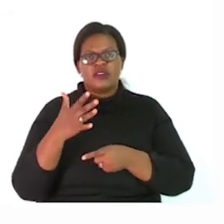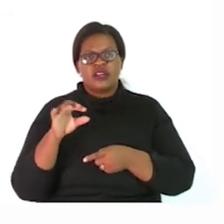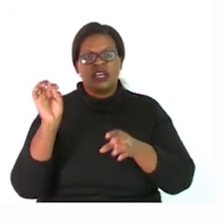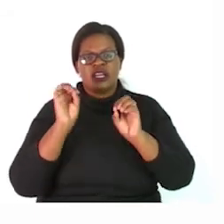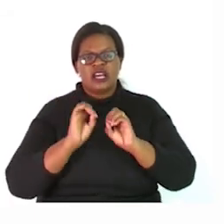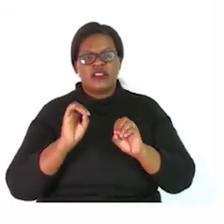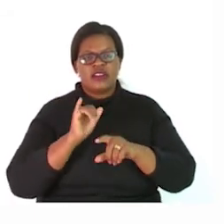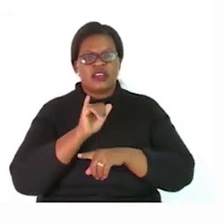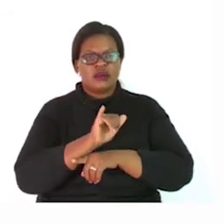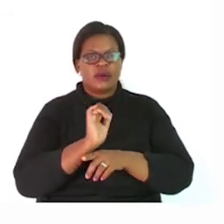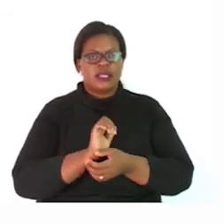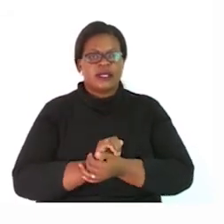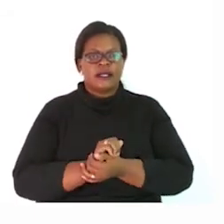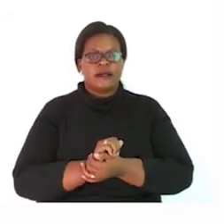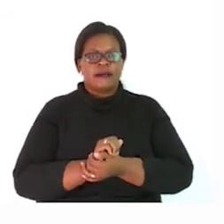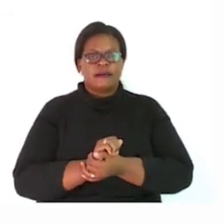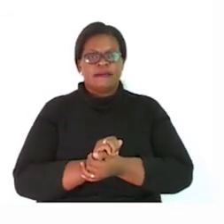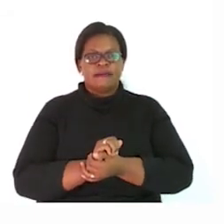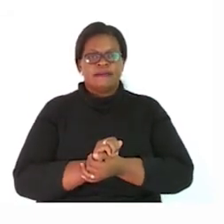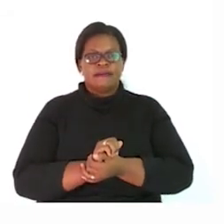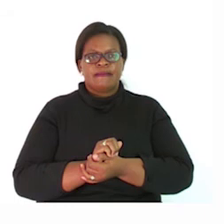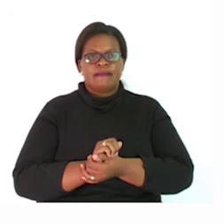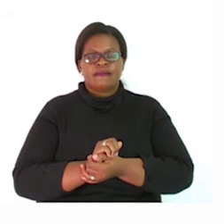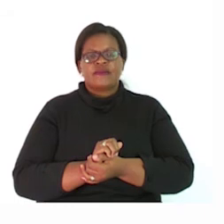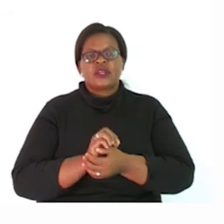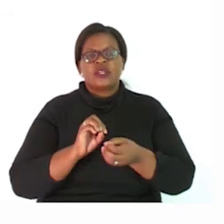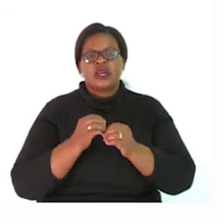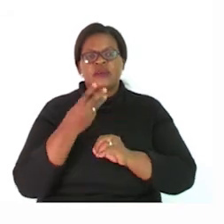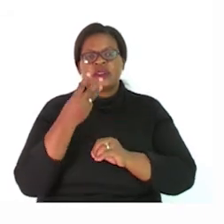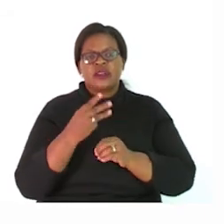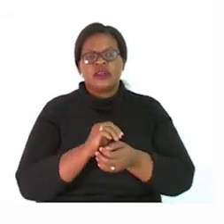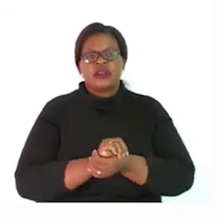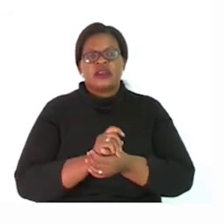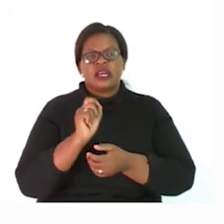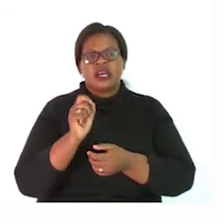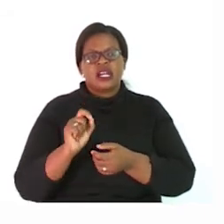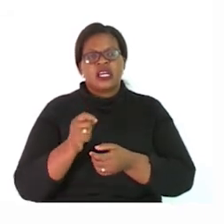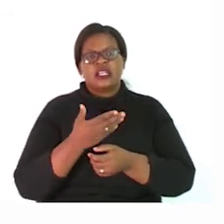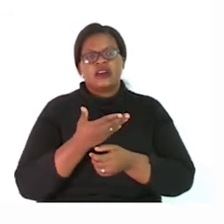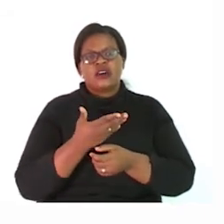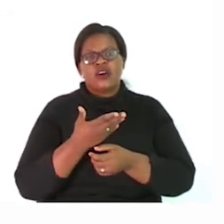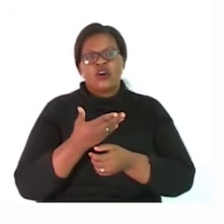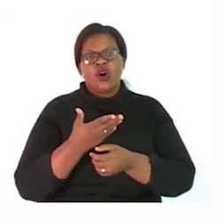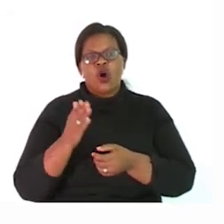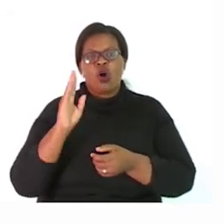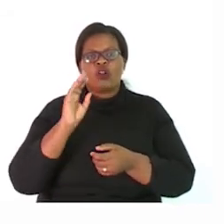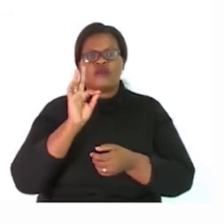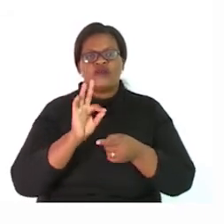a remainder. Number 3, write down all the factors